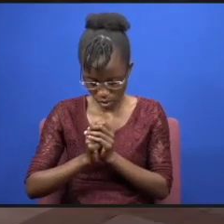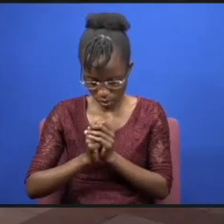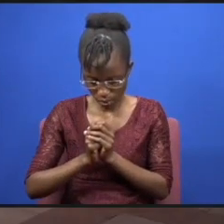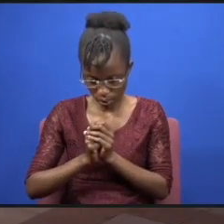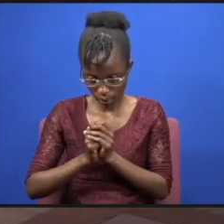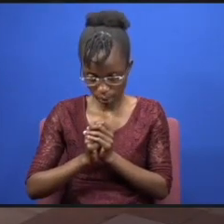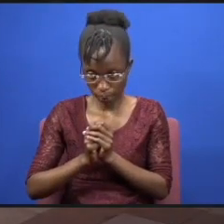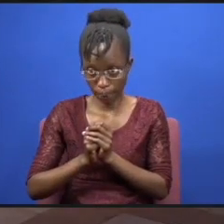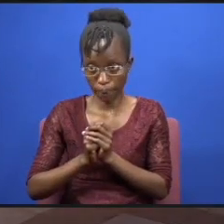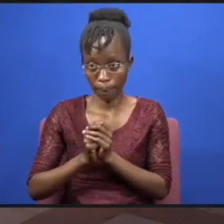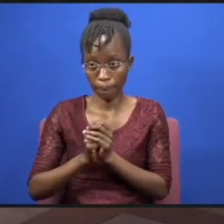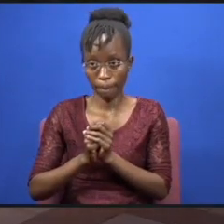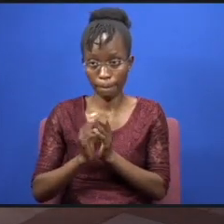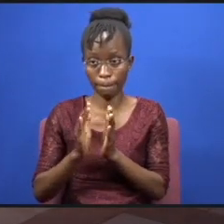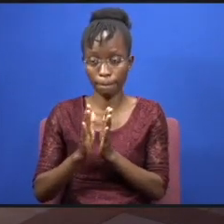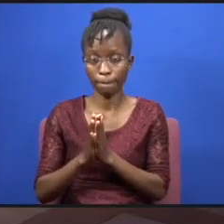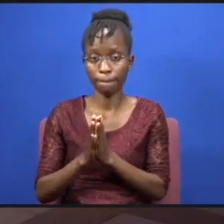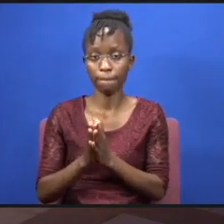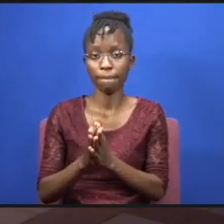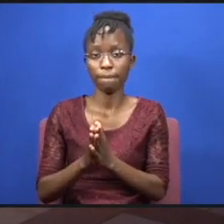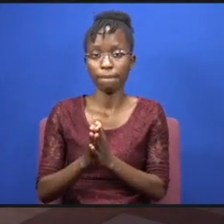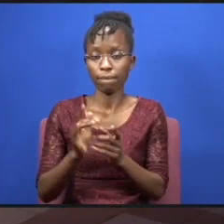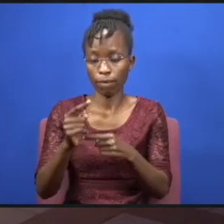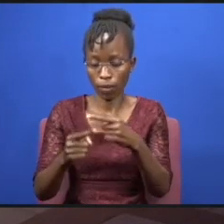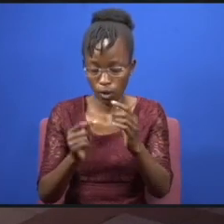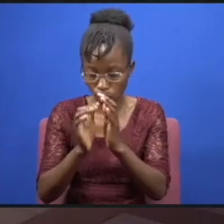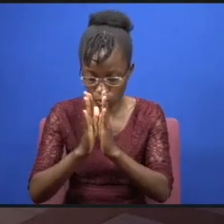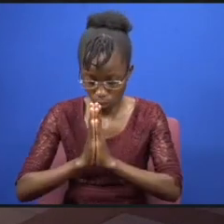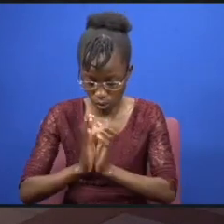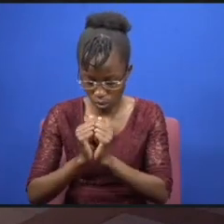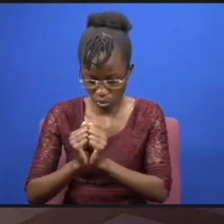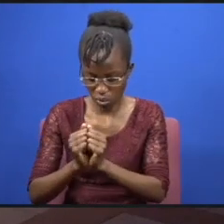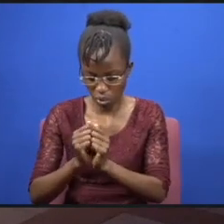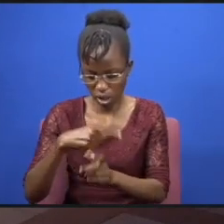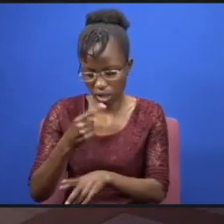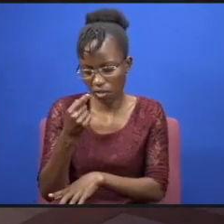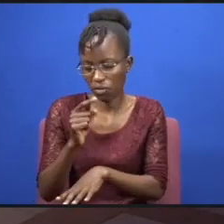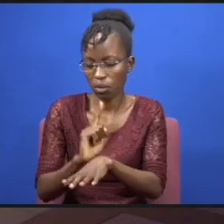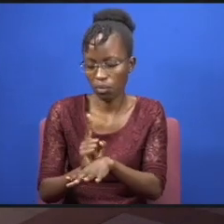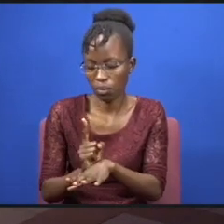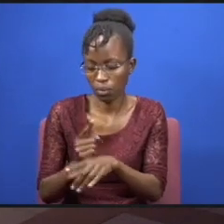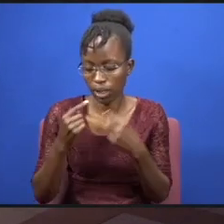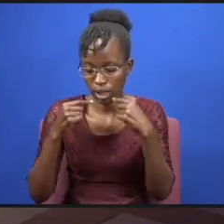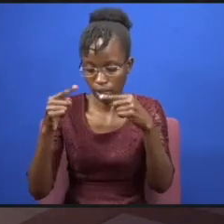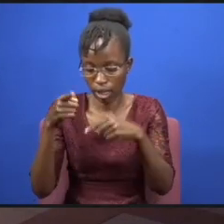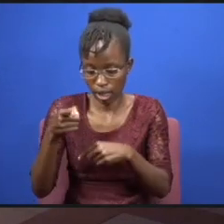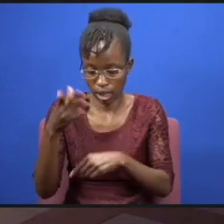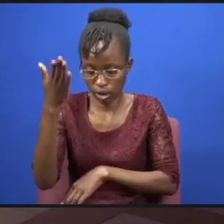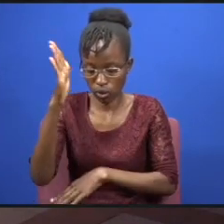Friends, if you would continue to tarry with us for a few more moments, just declaring that this God is